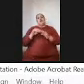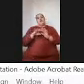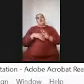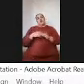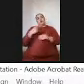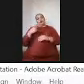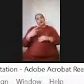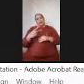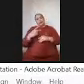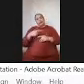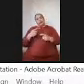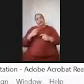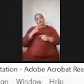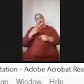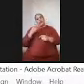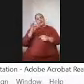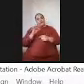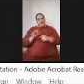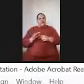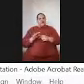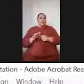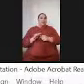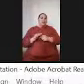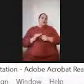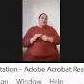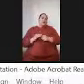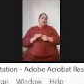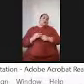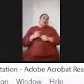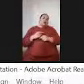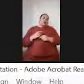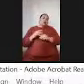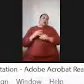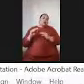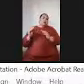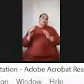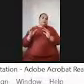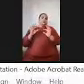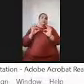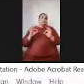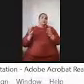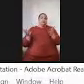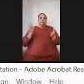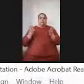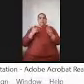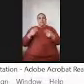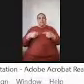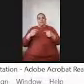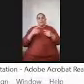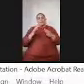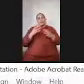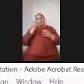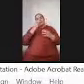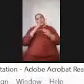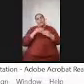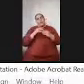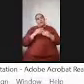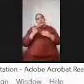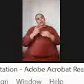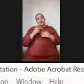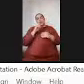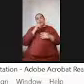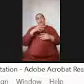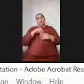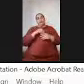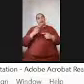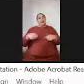we spent 25%, so we're fairly on track with regards to expenditure there. Just to let members know as well that with regards to